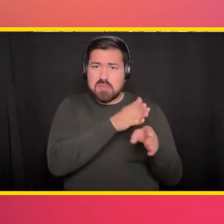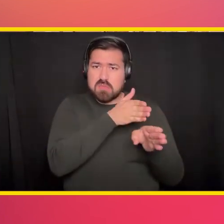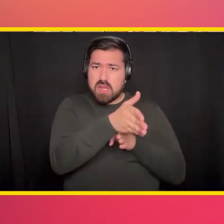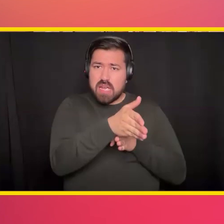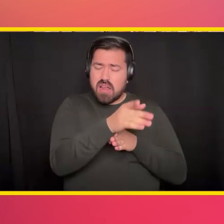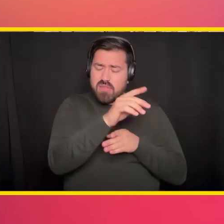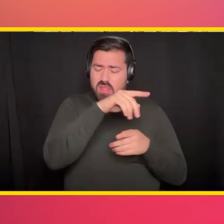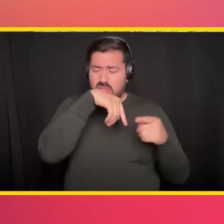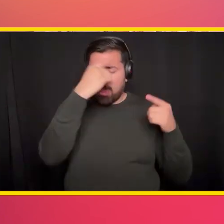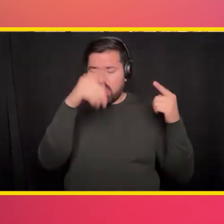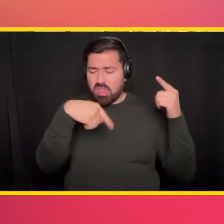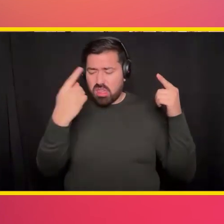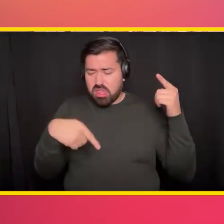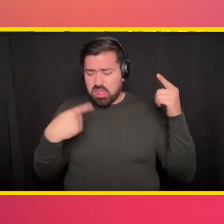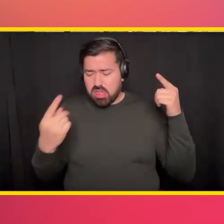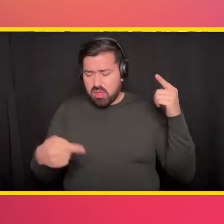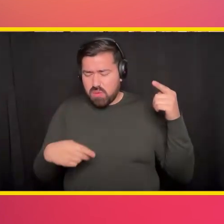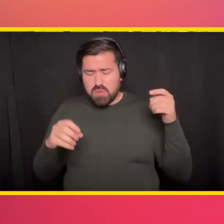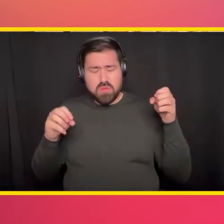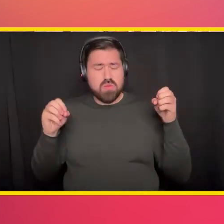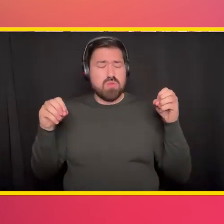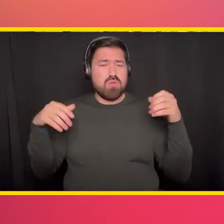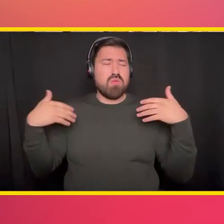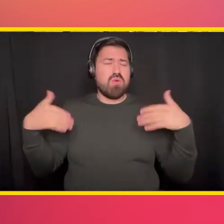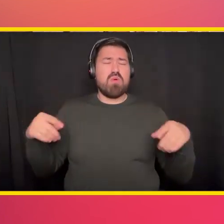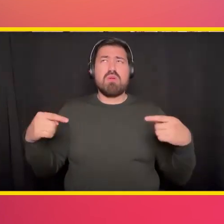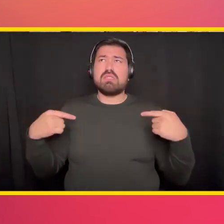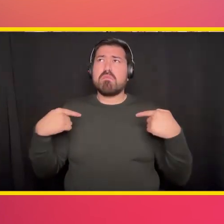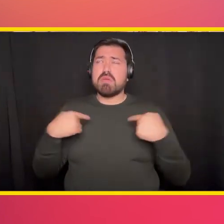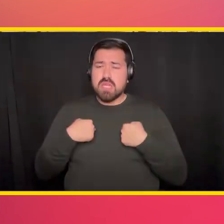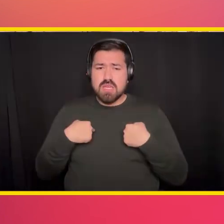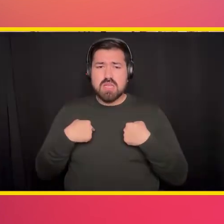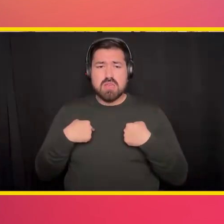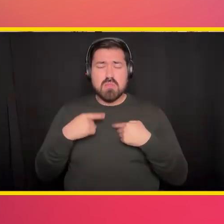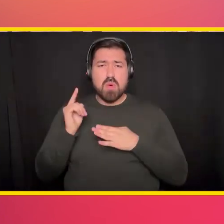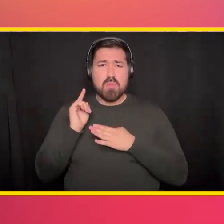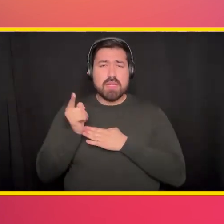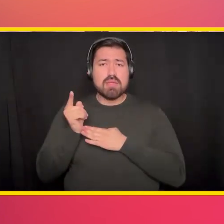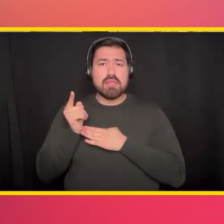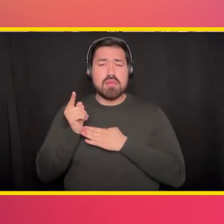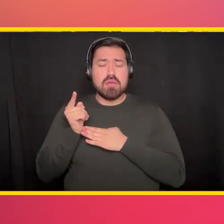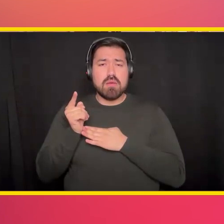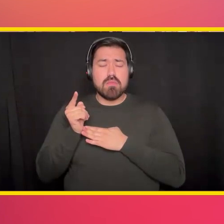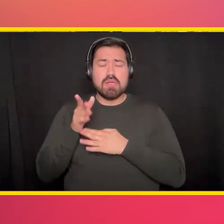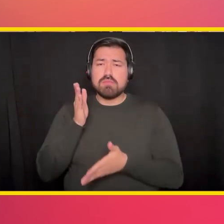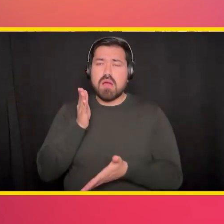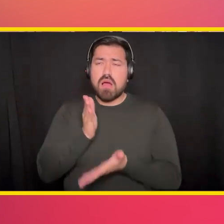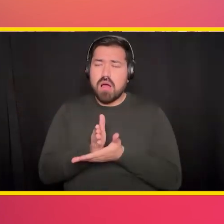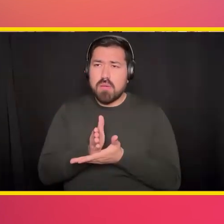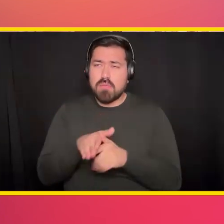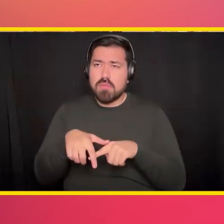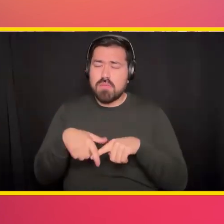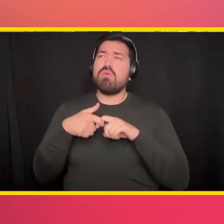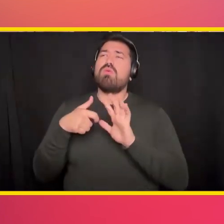spiraling into a woe is me moment. But then I caught myself by